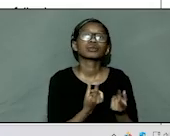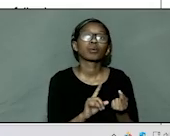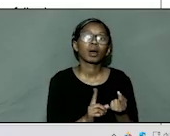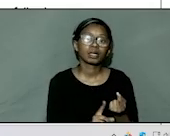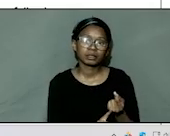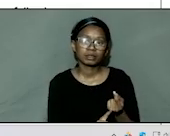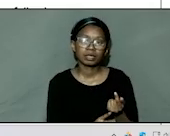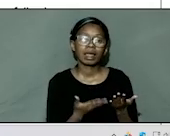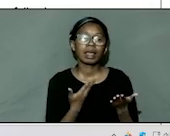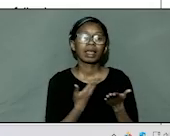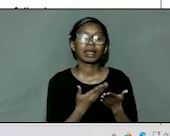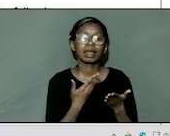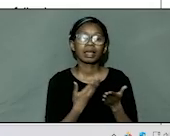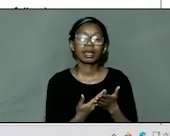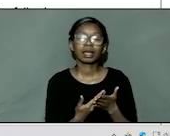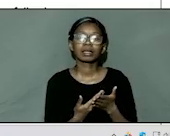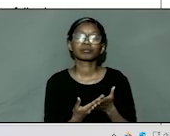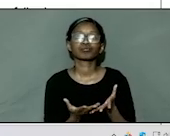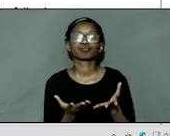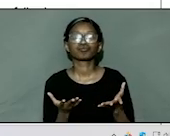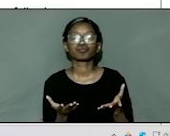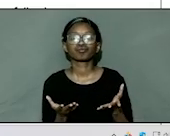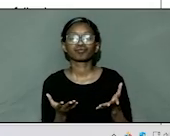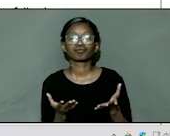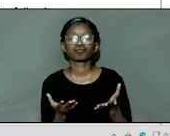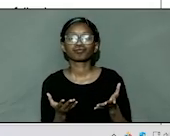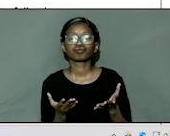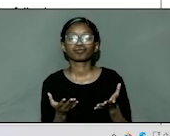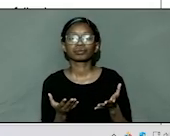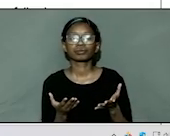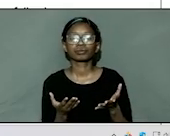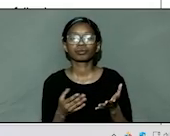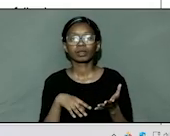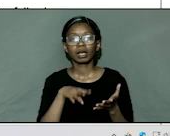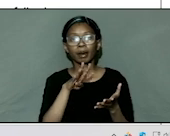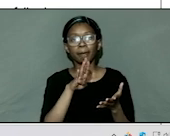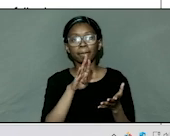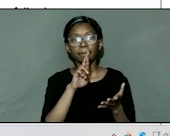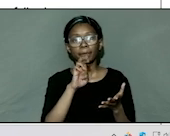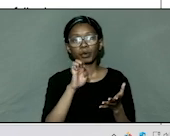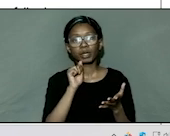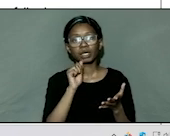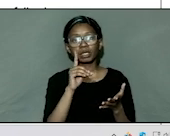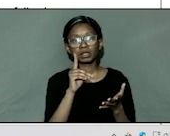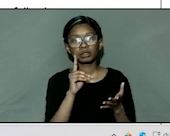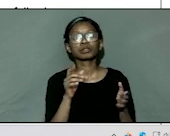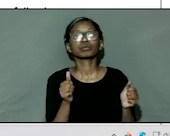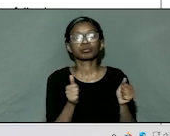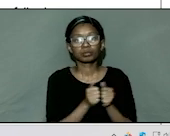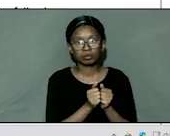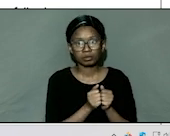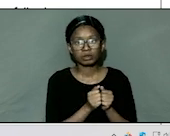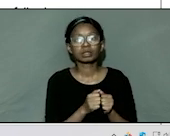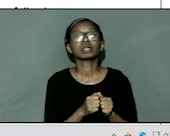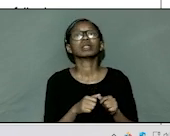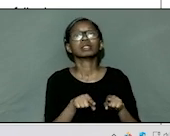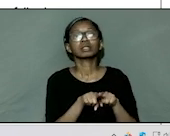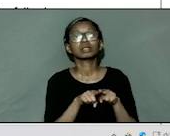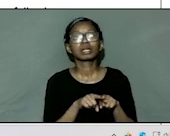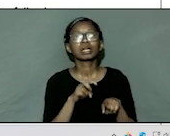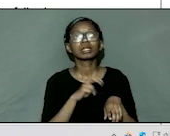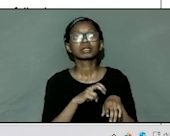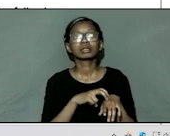To interbreed. And they must produce what? A fertile